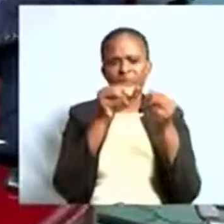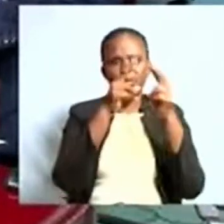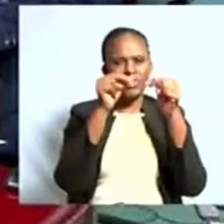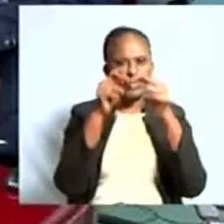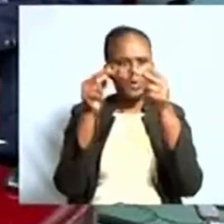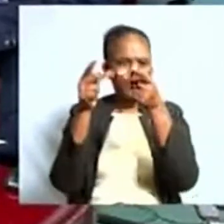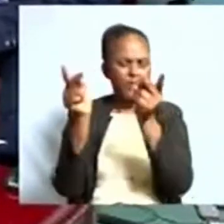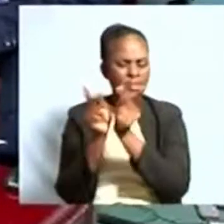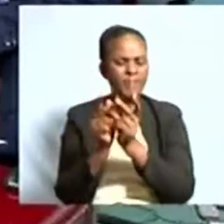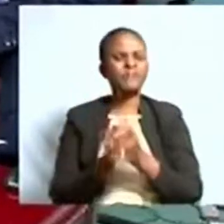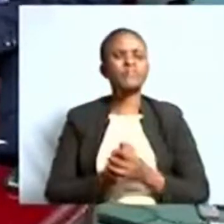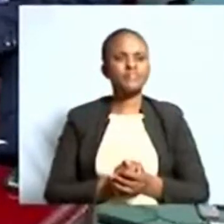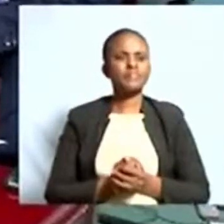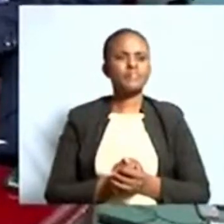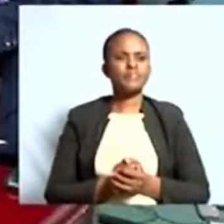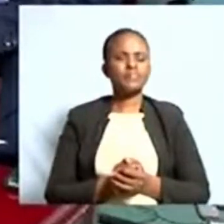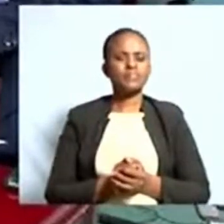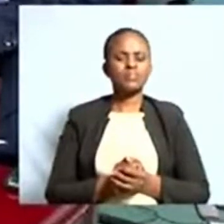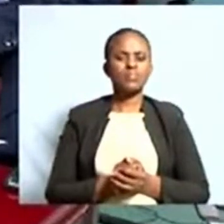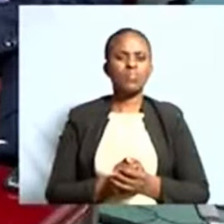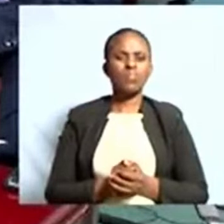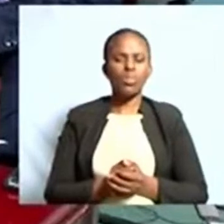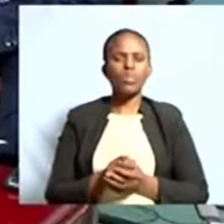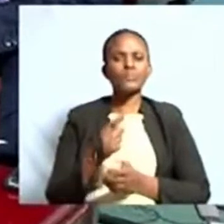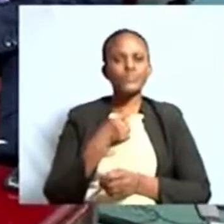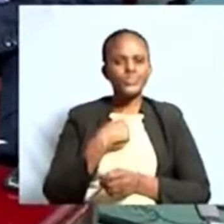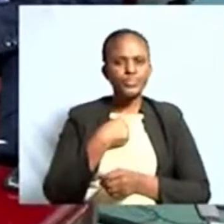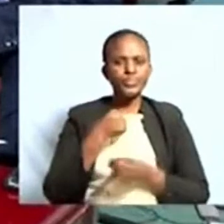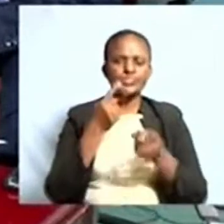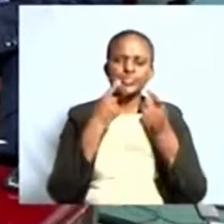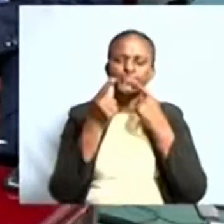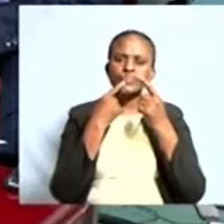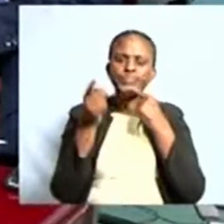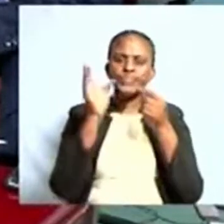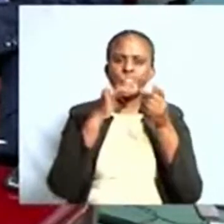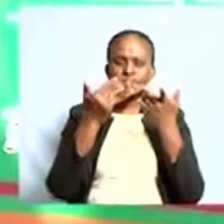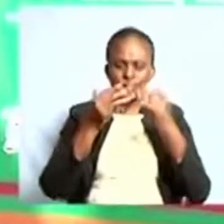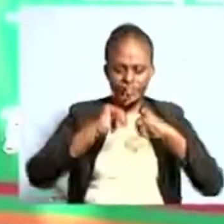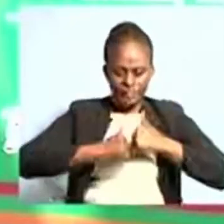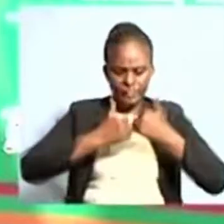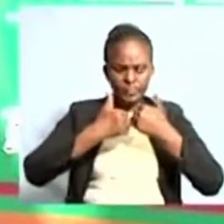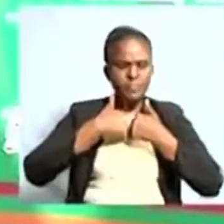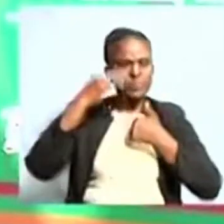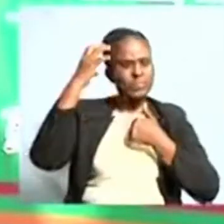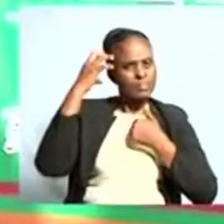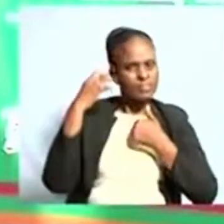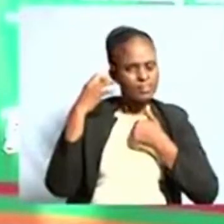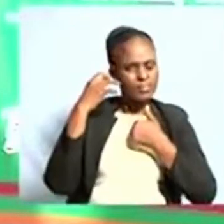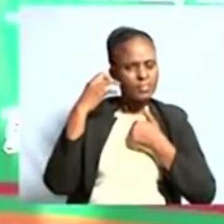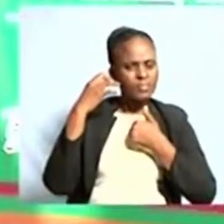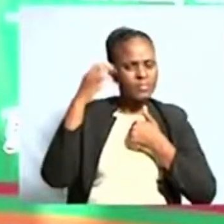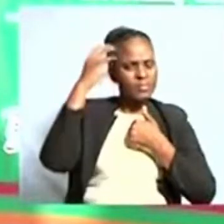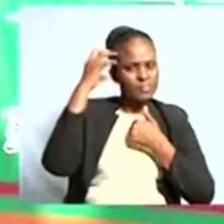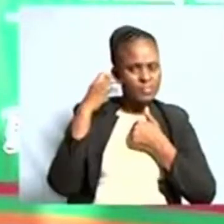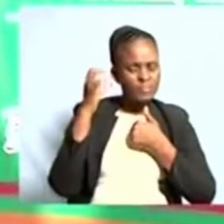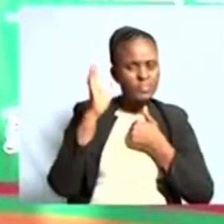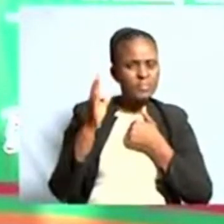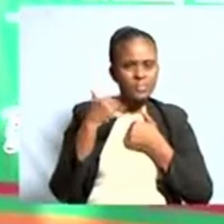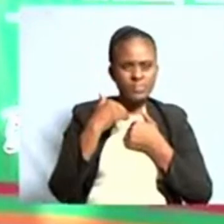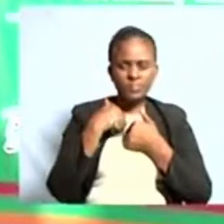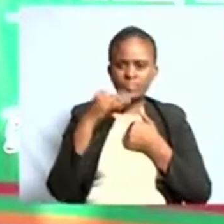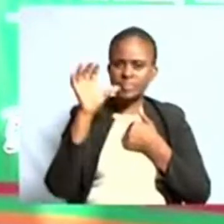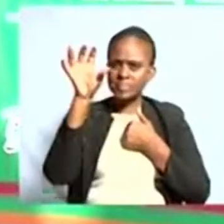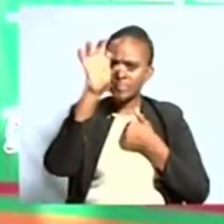population? I mentioned that because we have some officers in these other provinces,